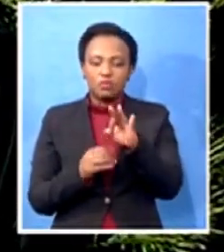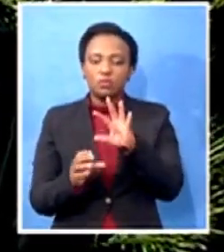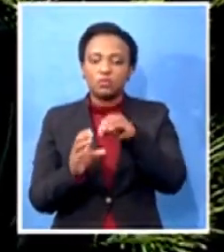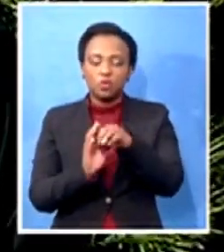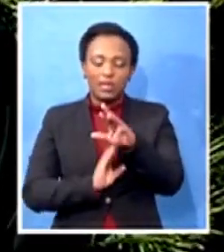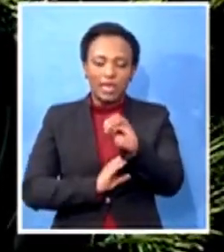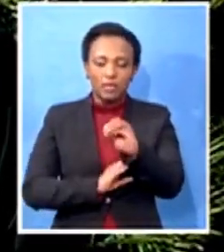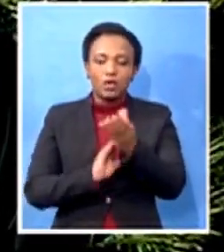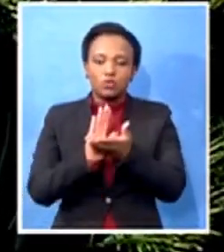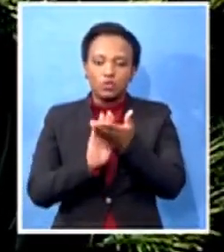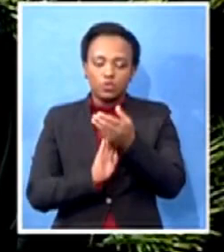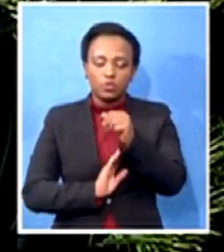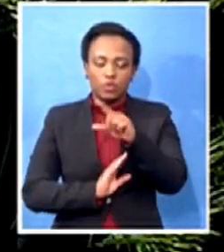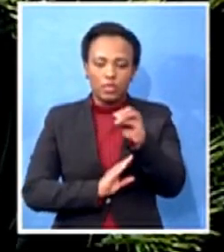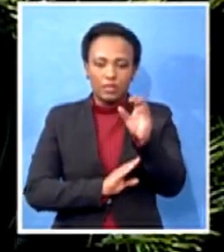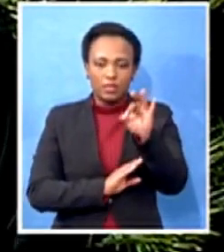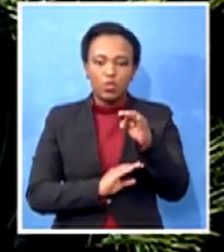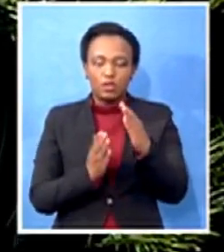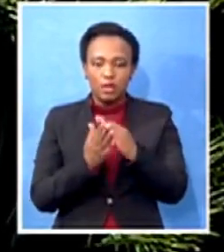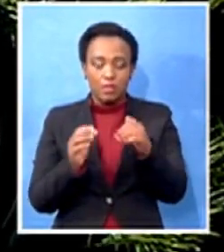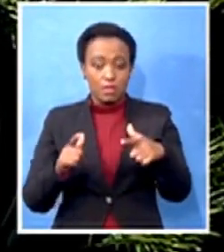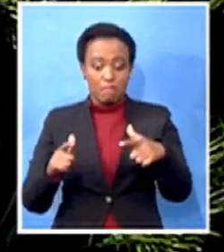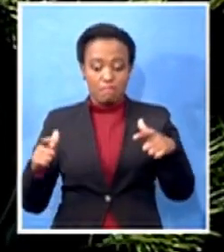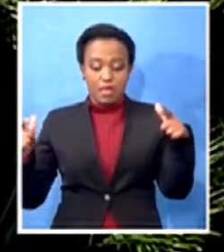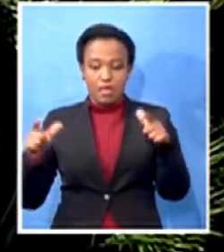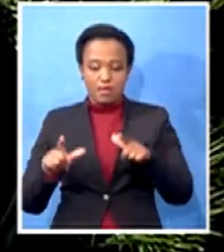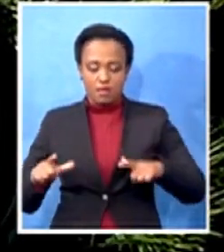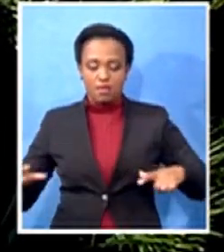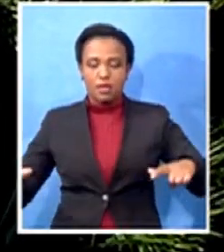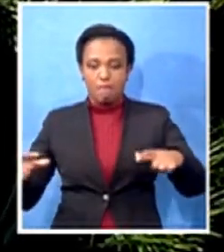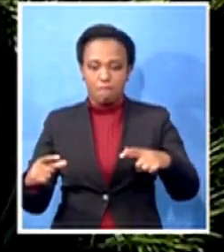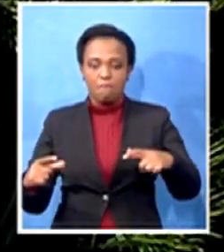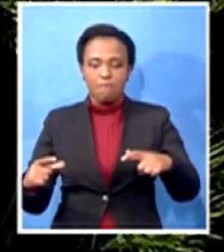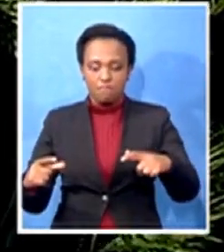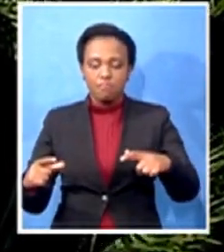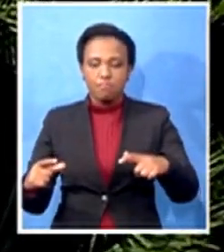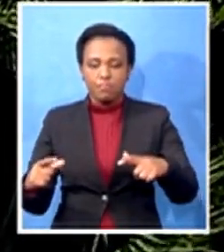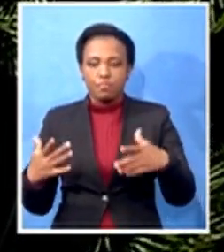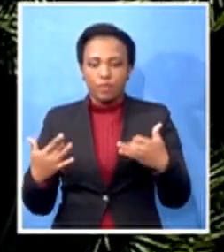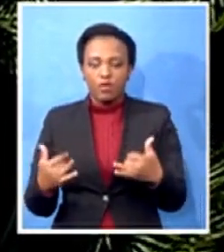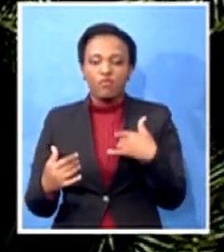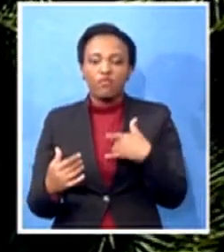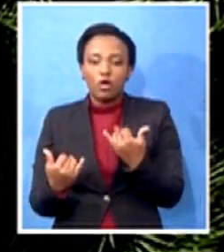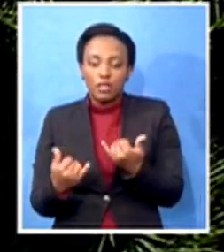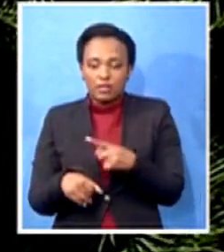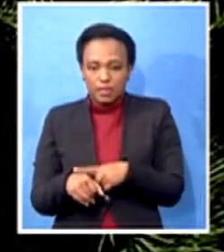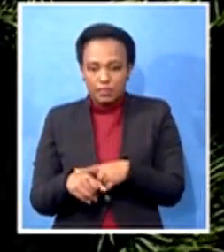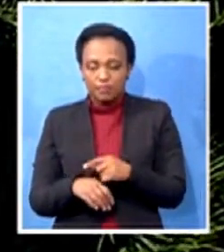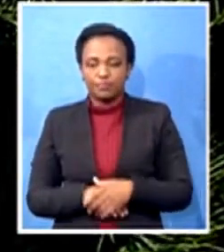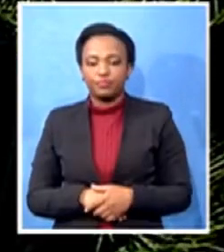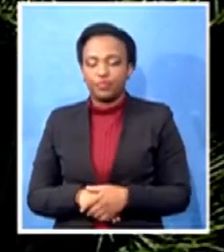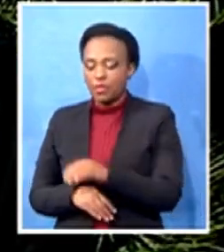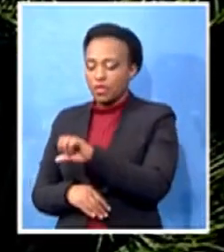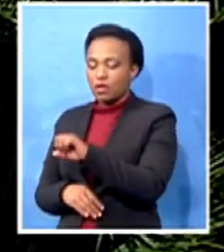dam is basically verging on empty at this moment in time. And then lastly, Shane, you spoke earlier on that you're going to declare a